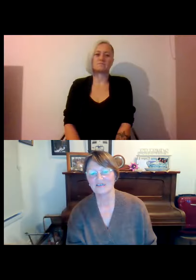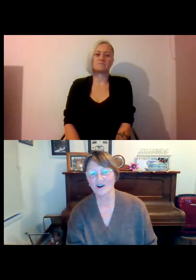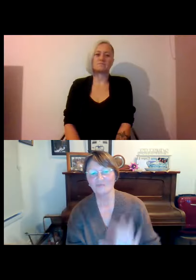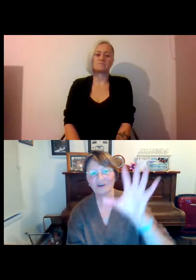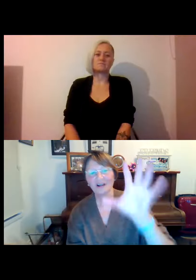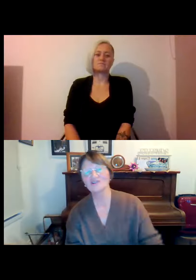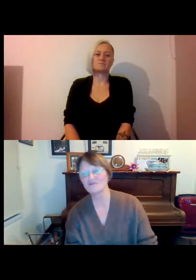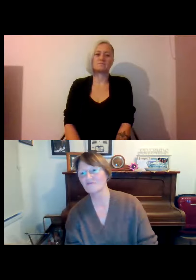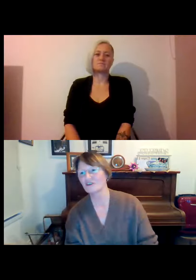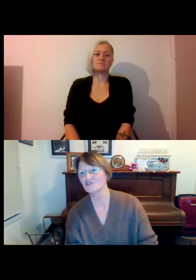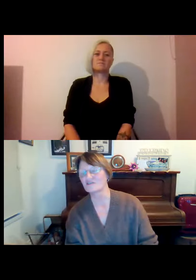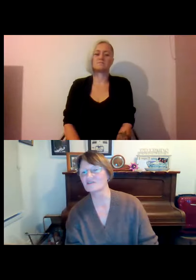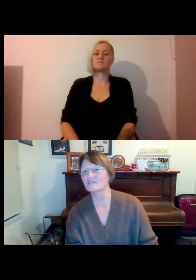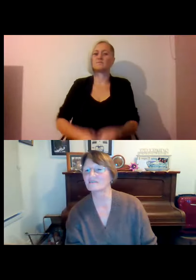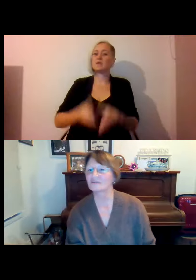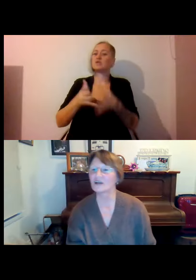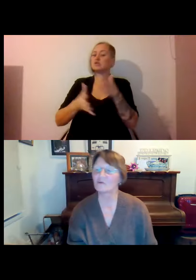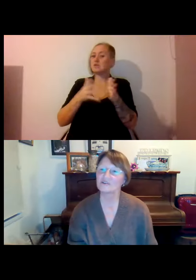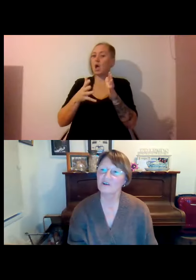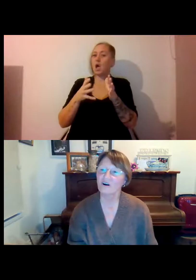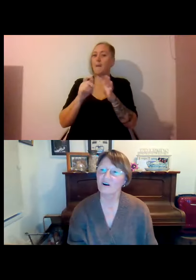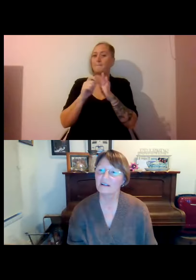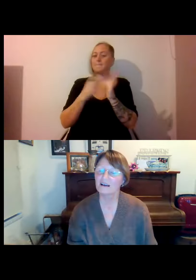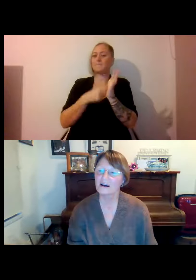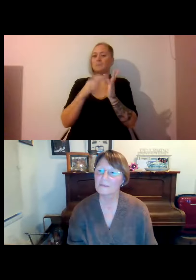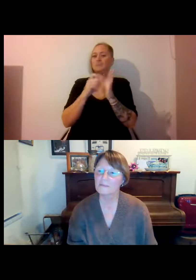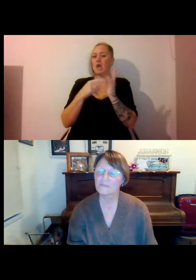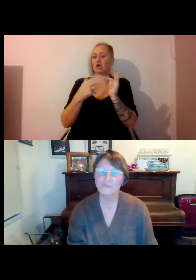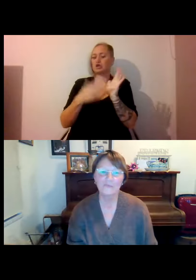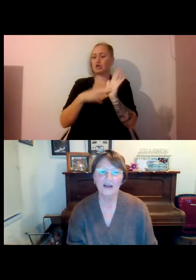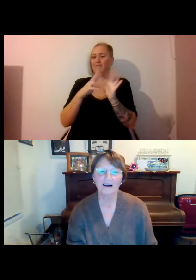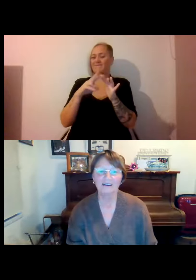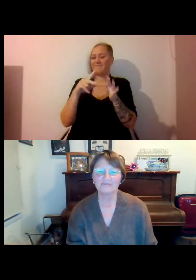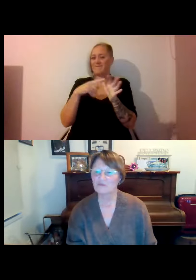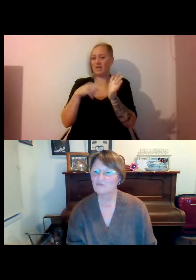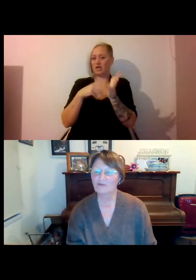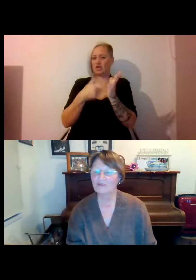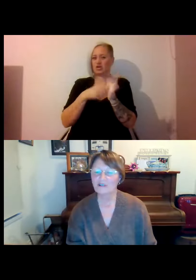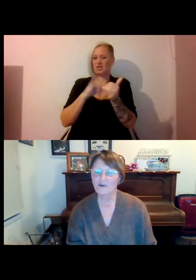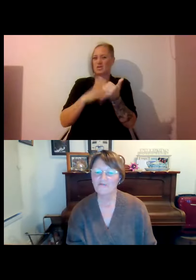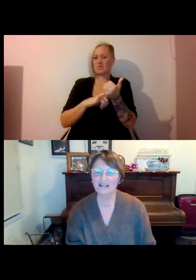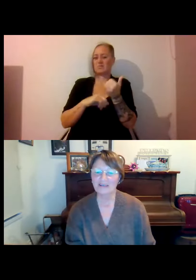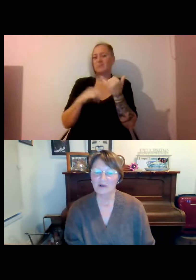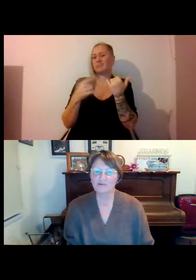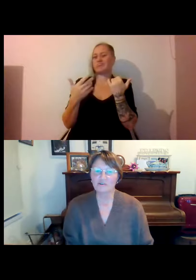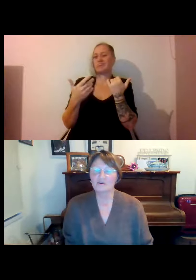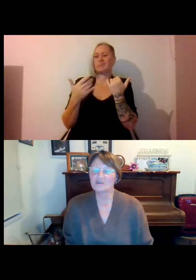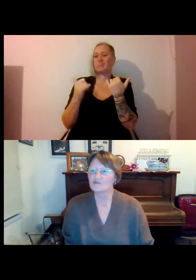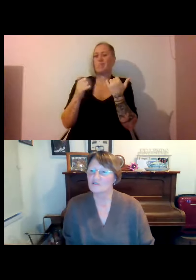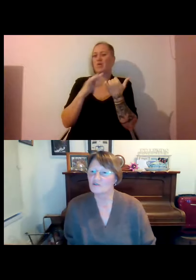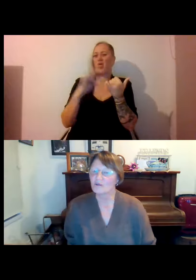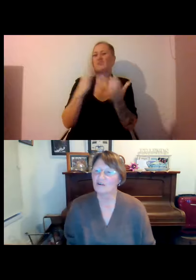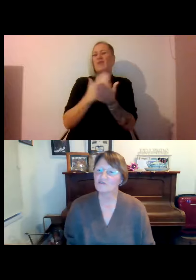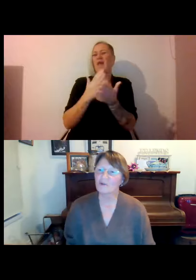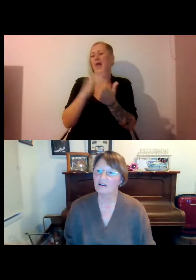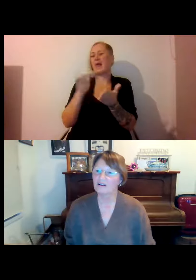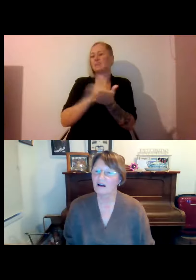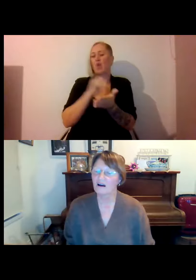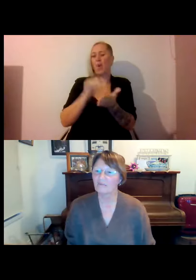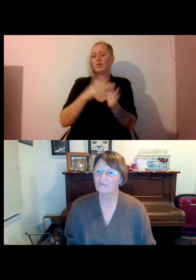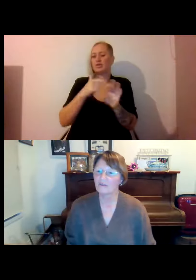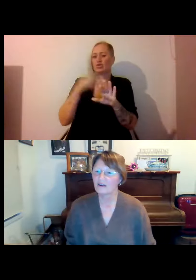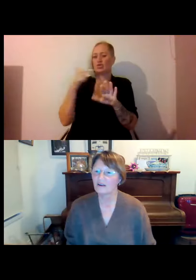The sign production features of keyword sign, it's probably not really appropriate to go into it too much,